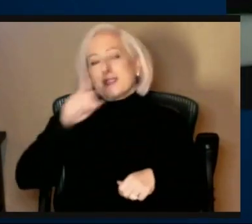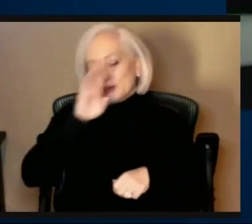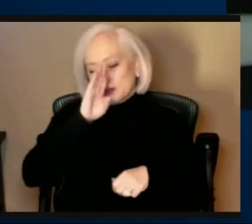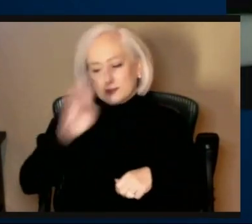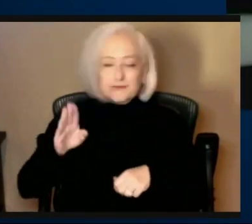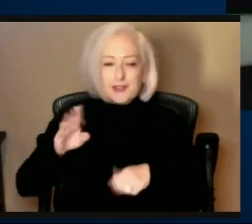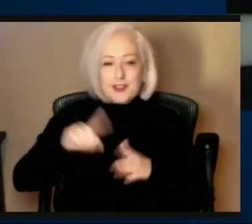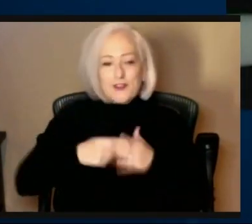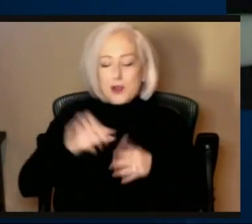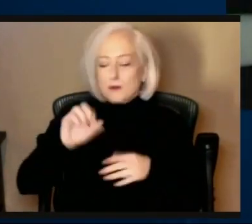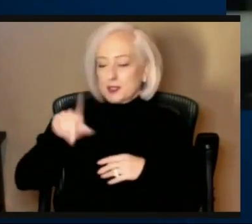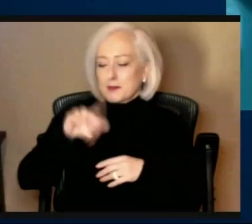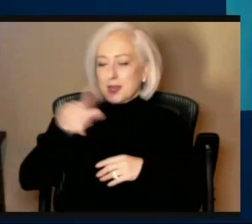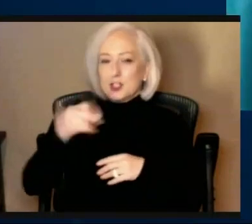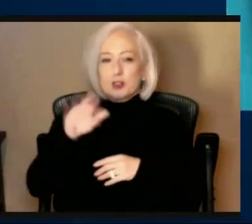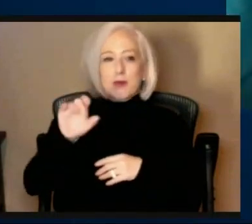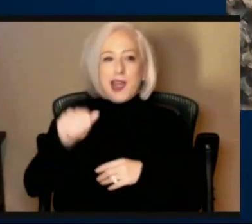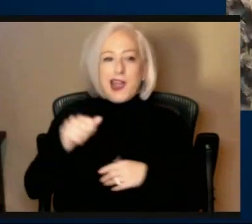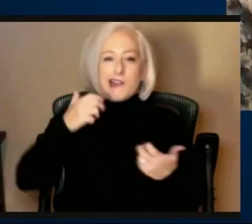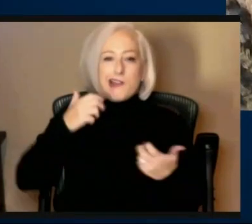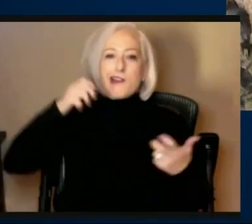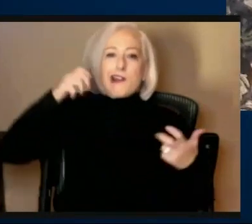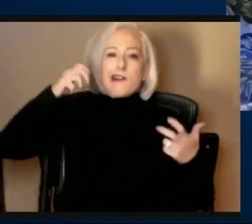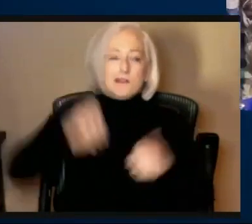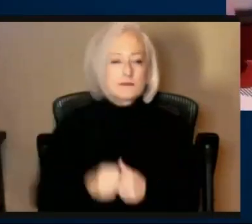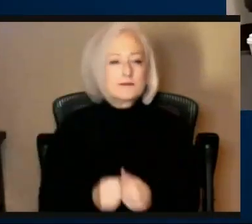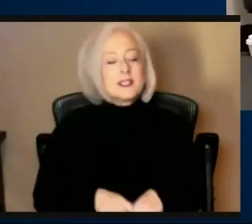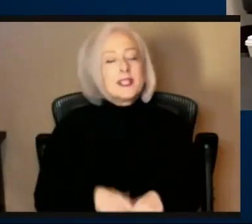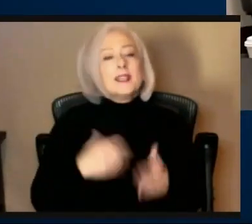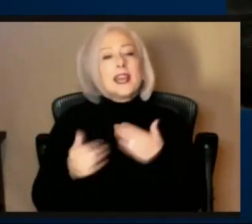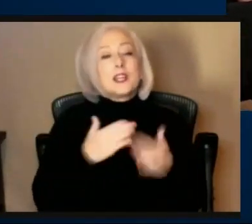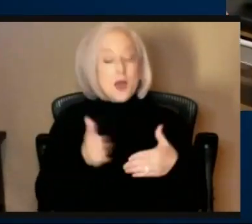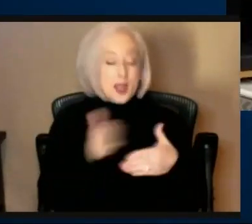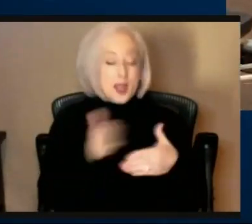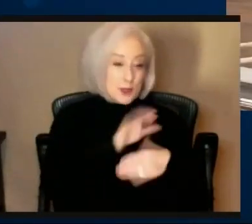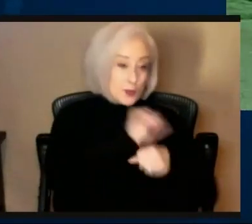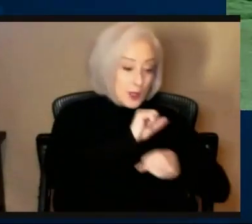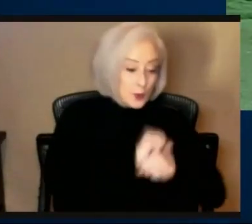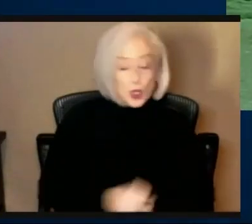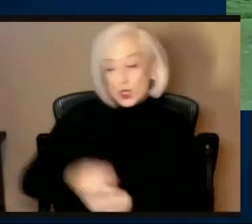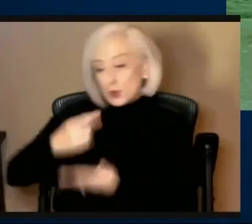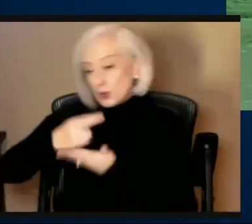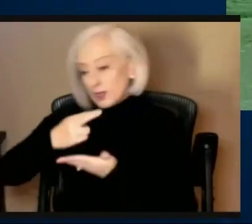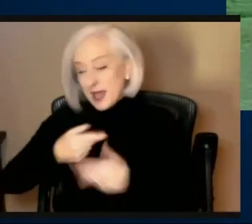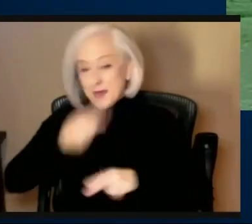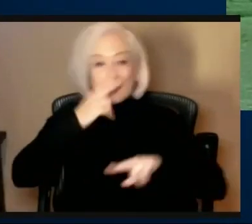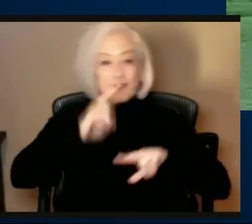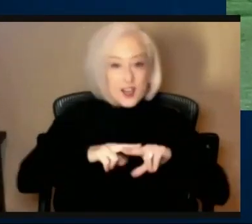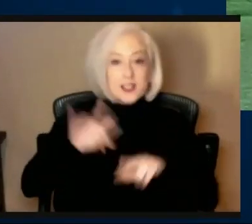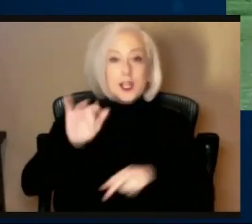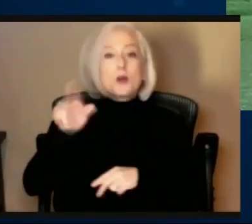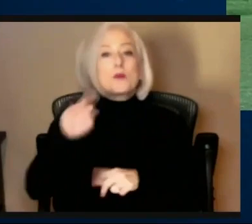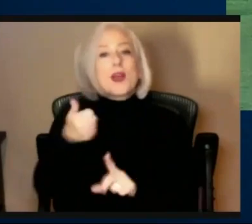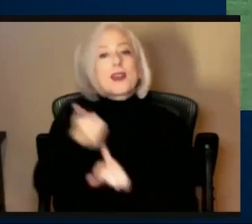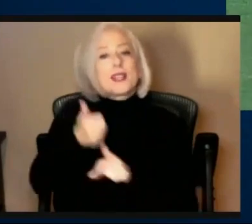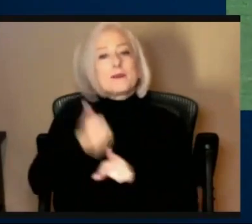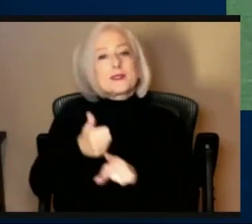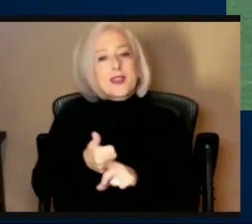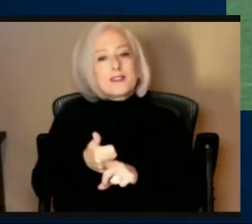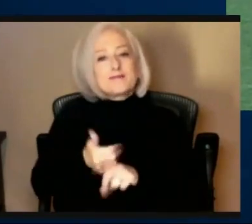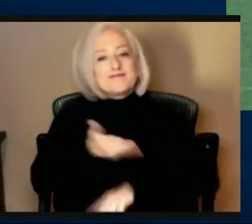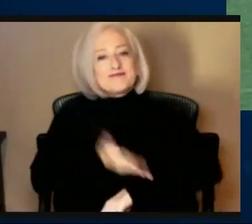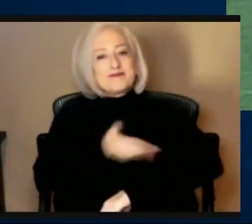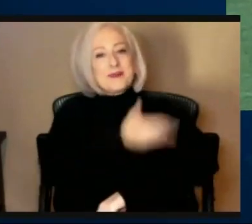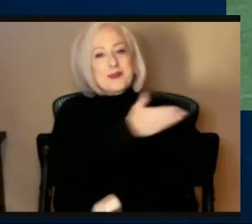SpongeBob. So between a little work, rehab, and fun, Brian is getting back to his old self. I feel